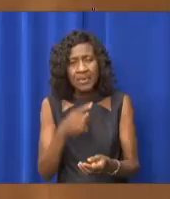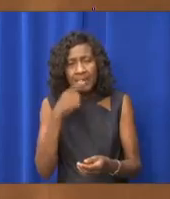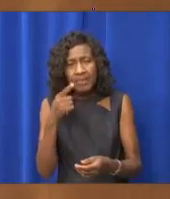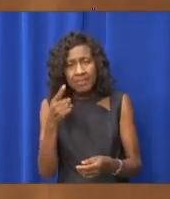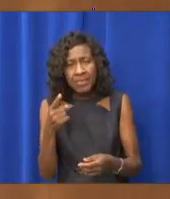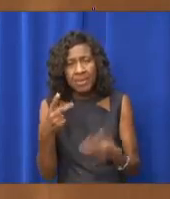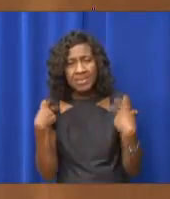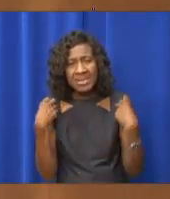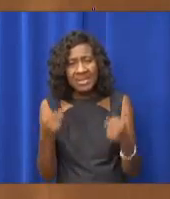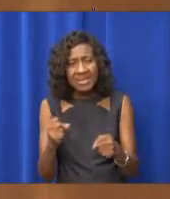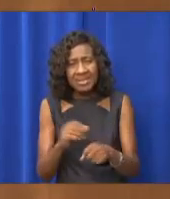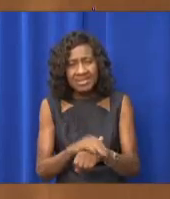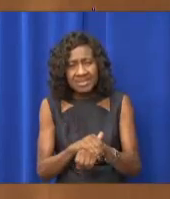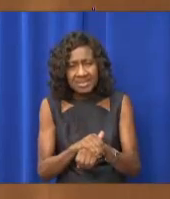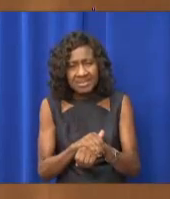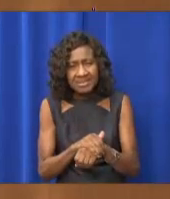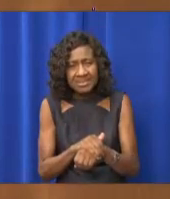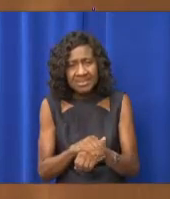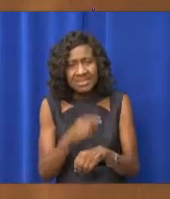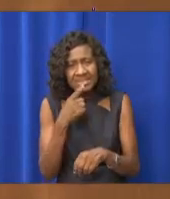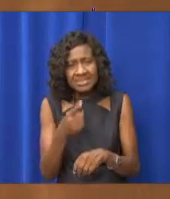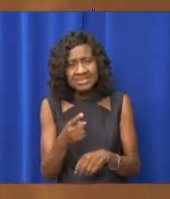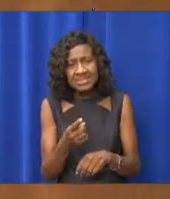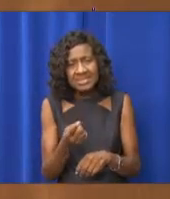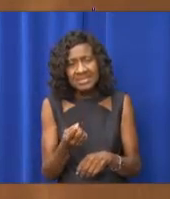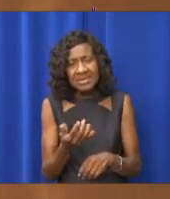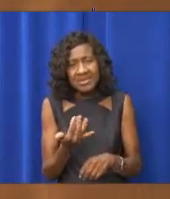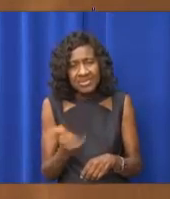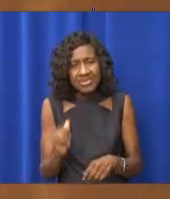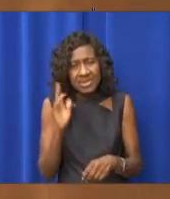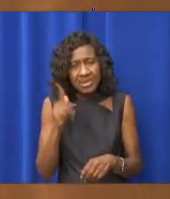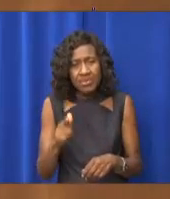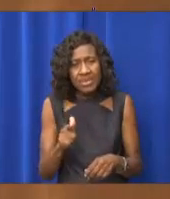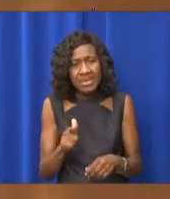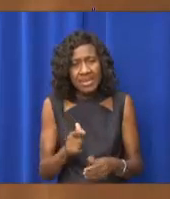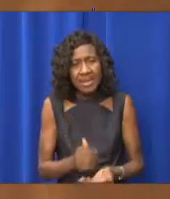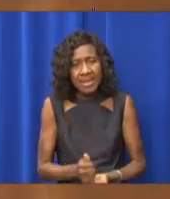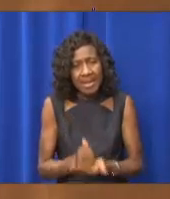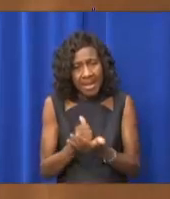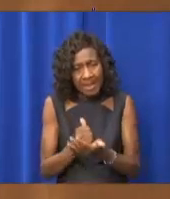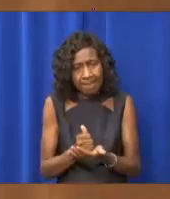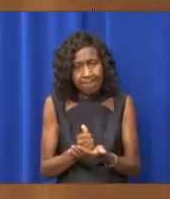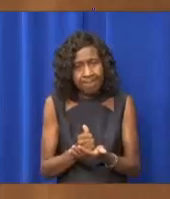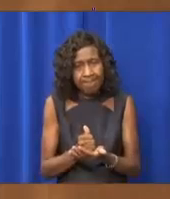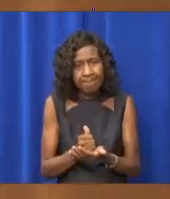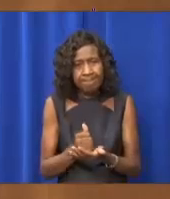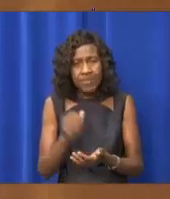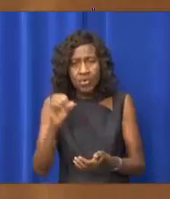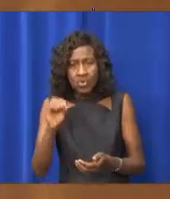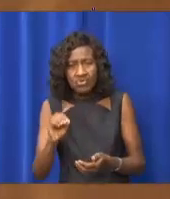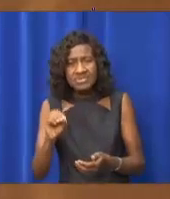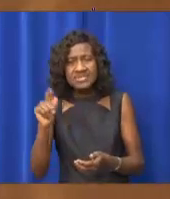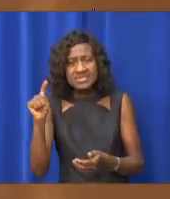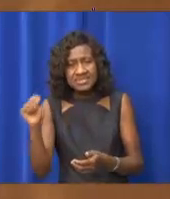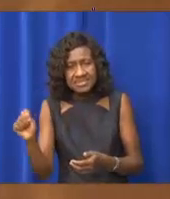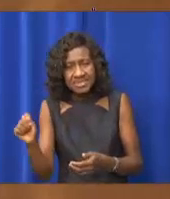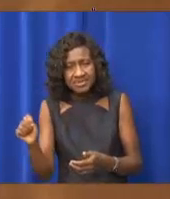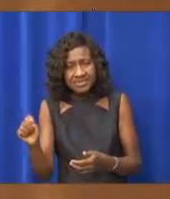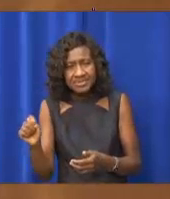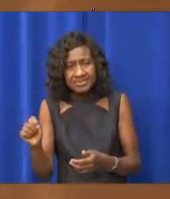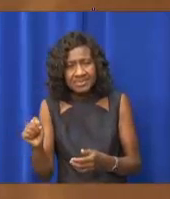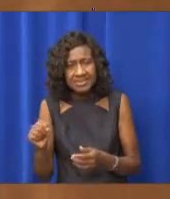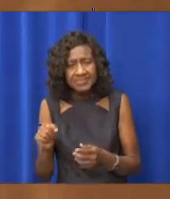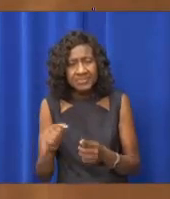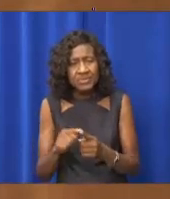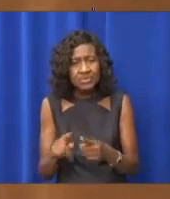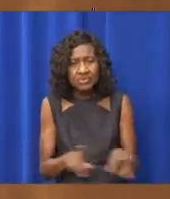the overseas territories in such an investigation. But part of me does question how that would change the policy decisions we're